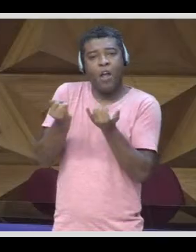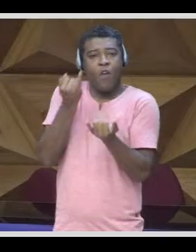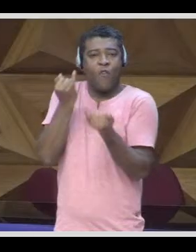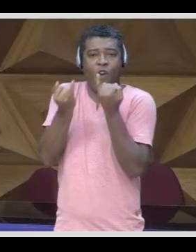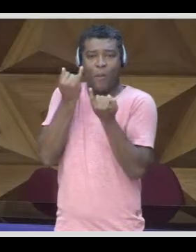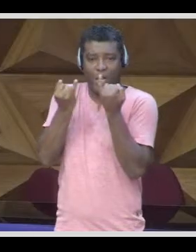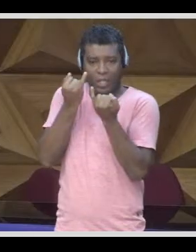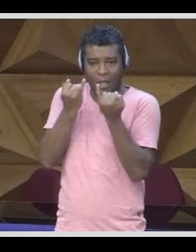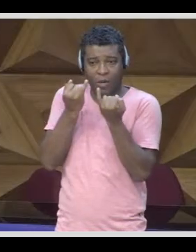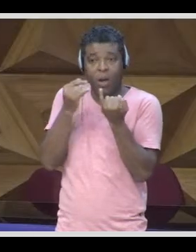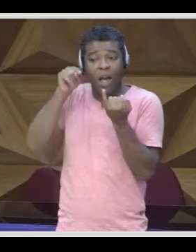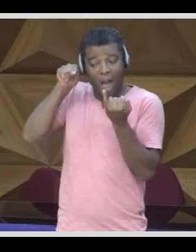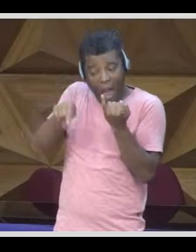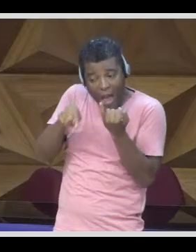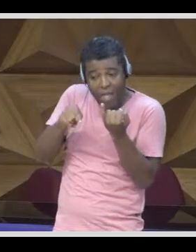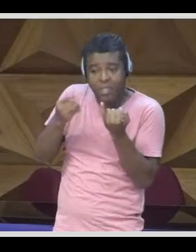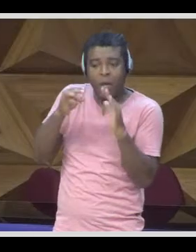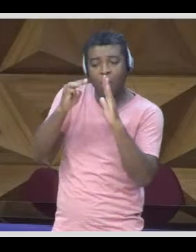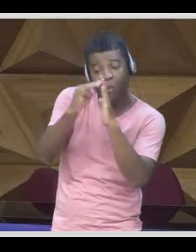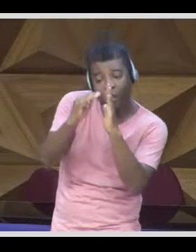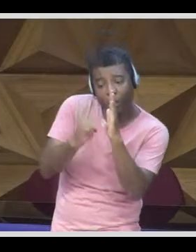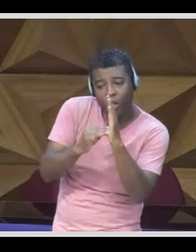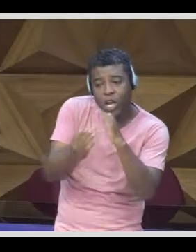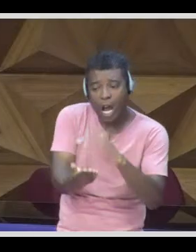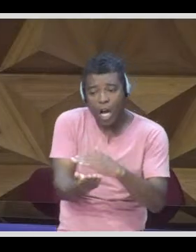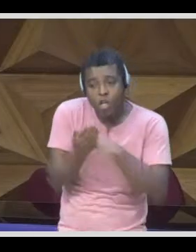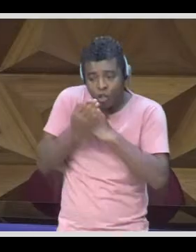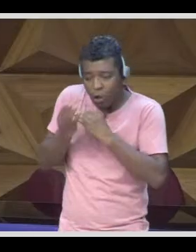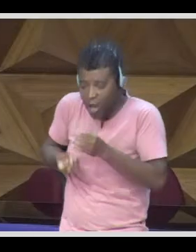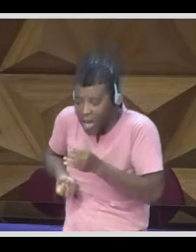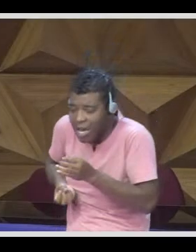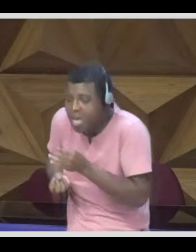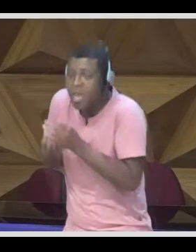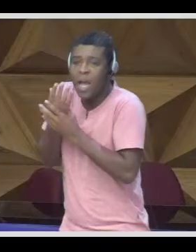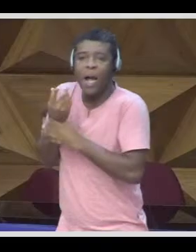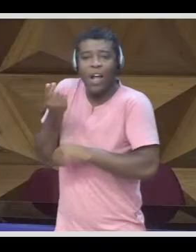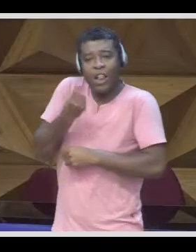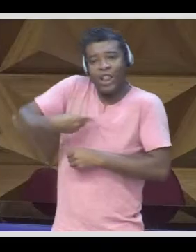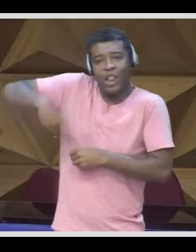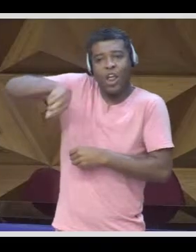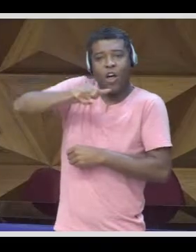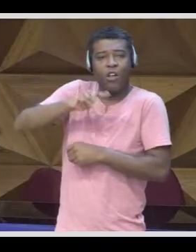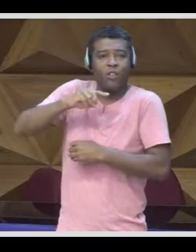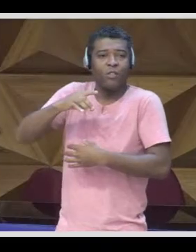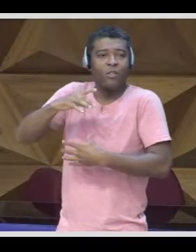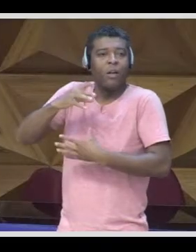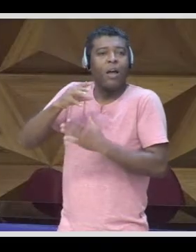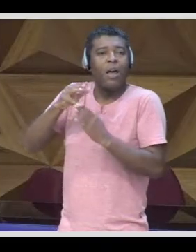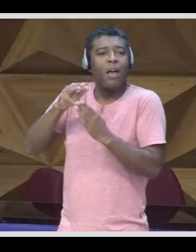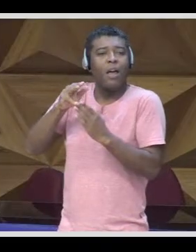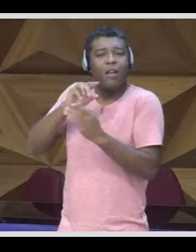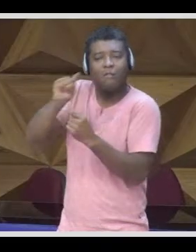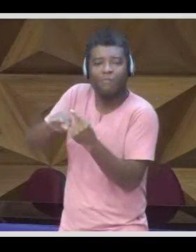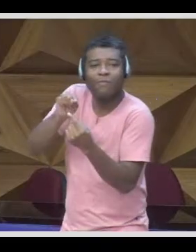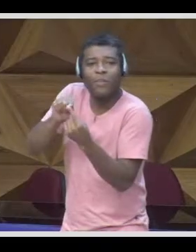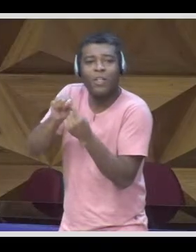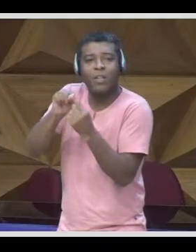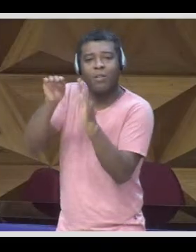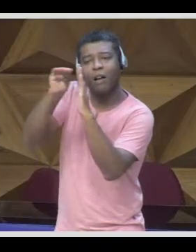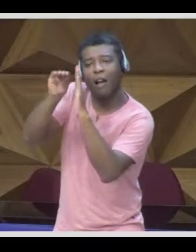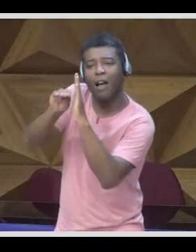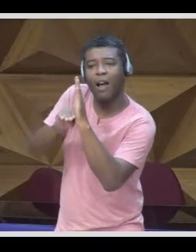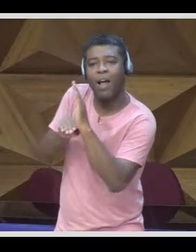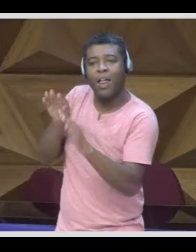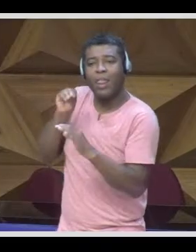propose metrics of curiosity stimulation for different scenarios. And this is really specific of the scenario because you have to think of what triggers